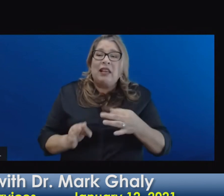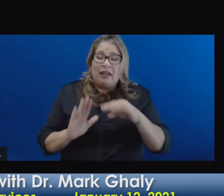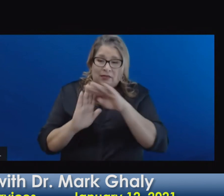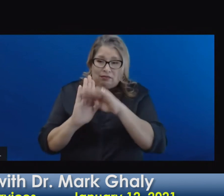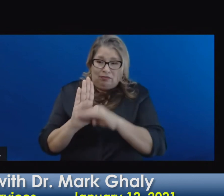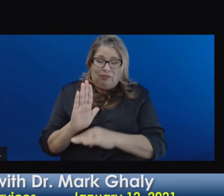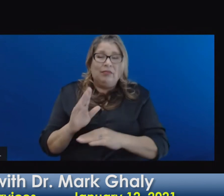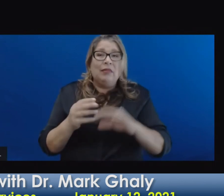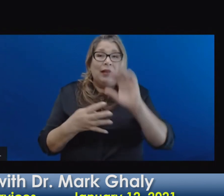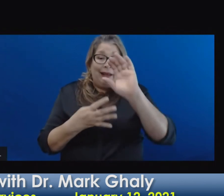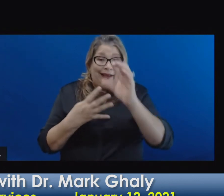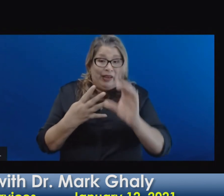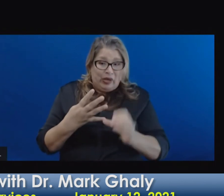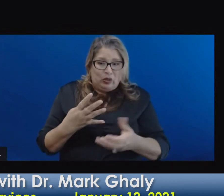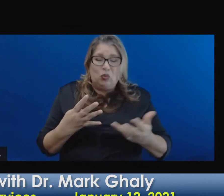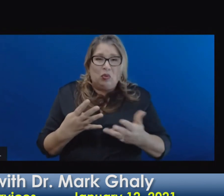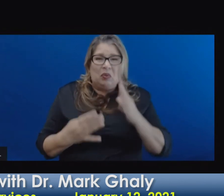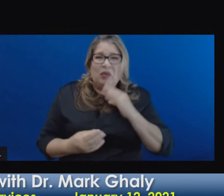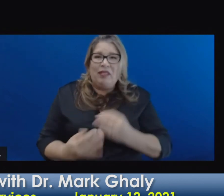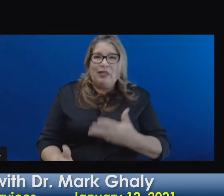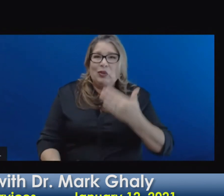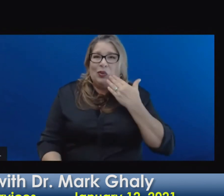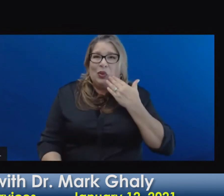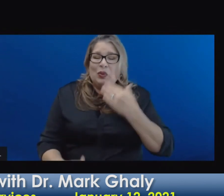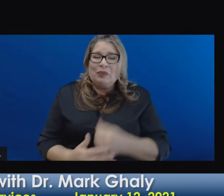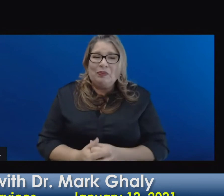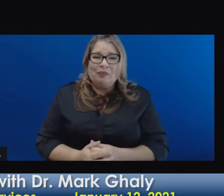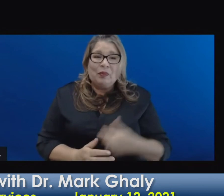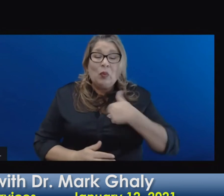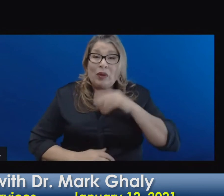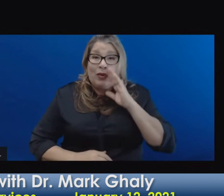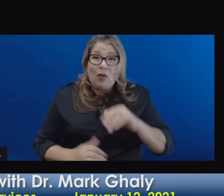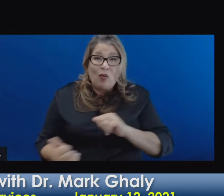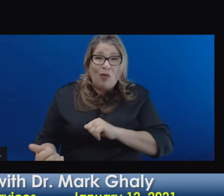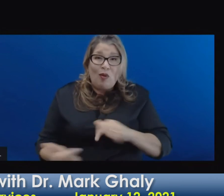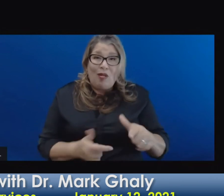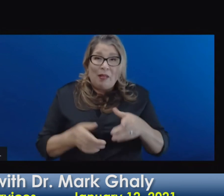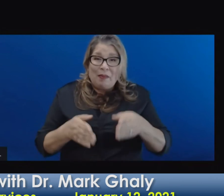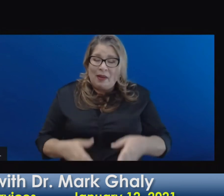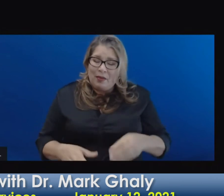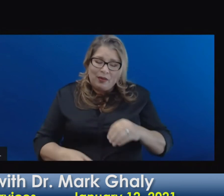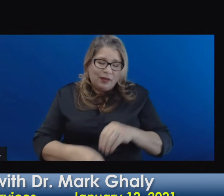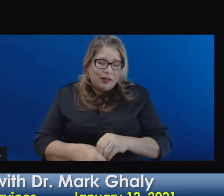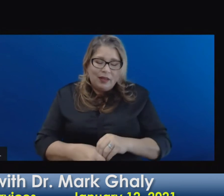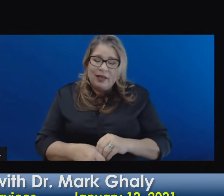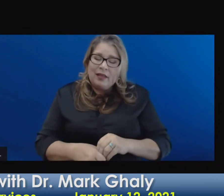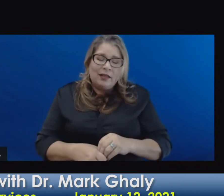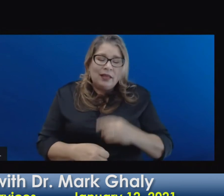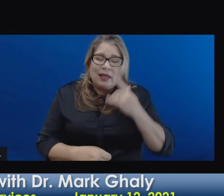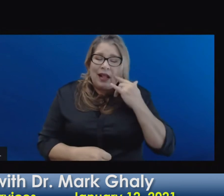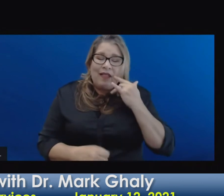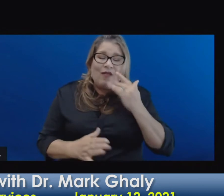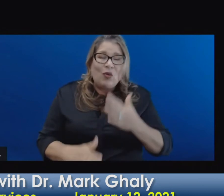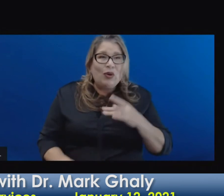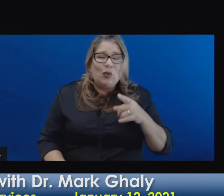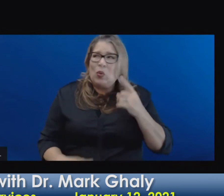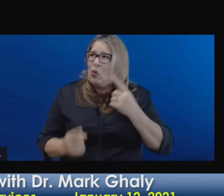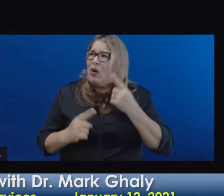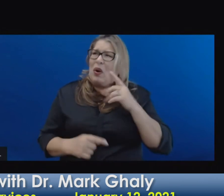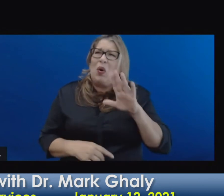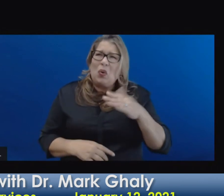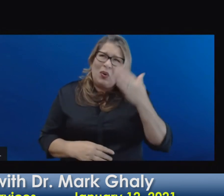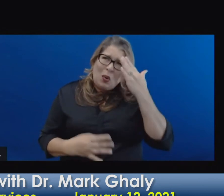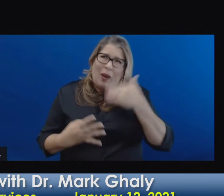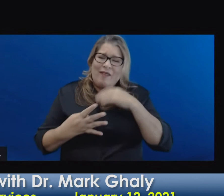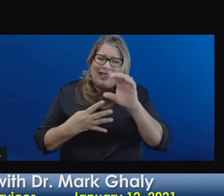We know that every Californian is wondering, we get your tiers, we hear your phases, but where do I fit in? So more news